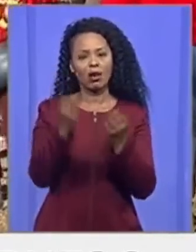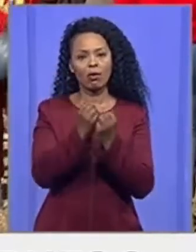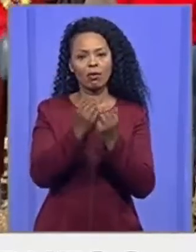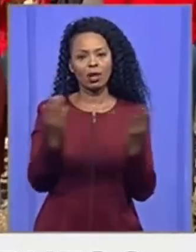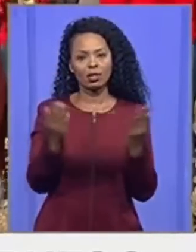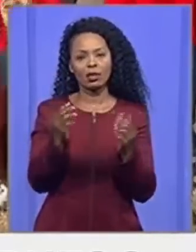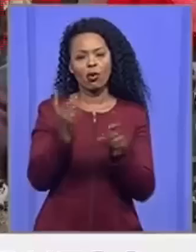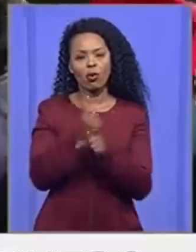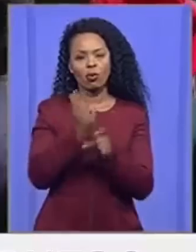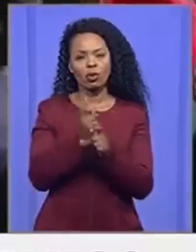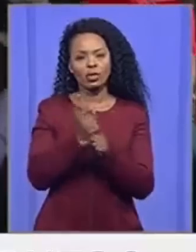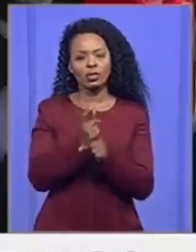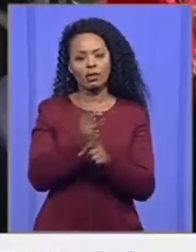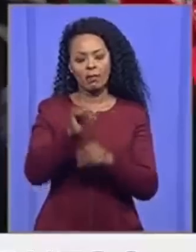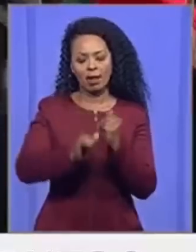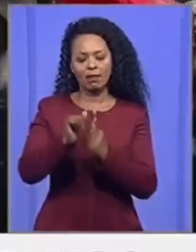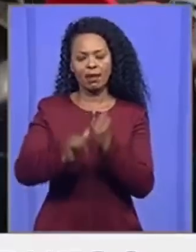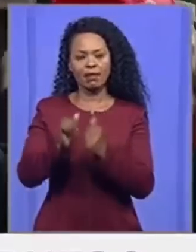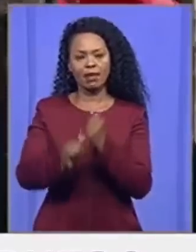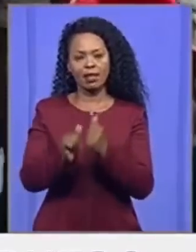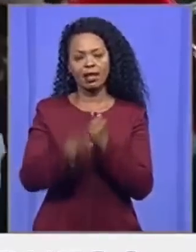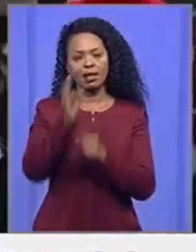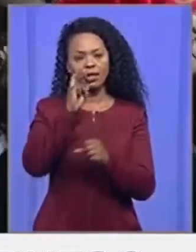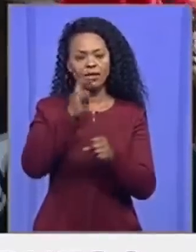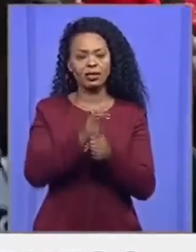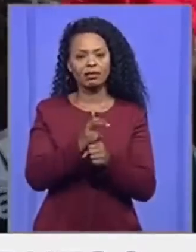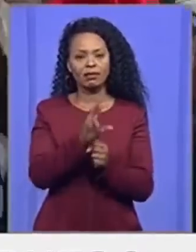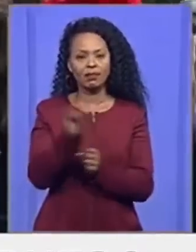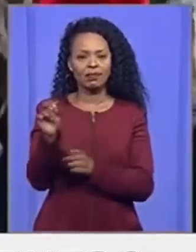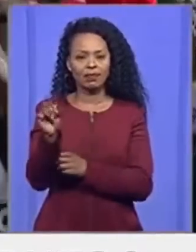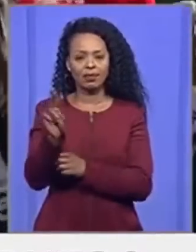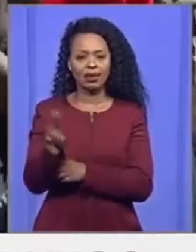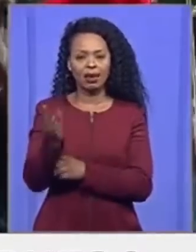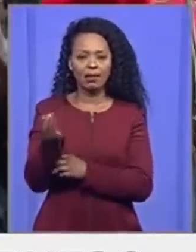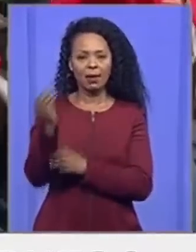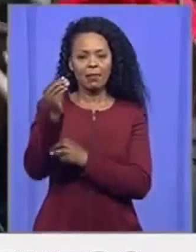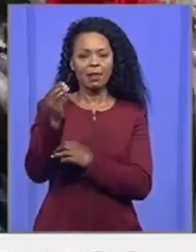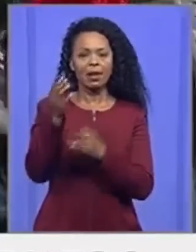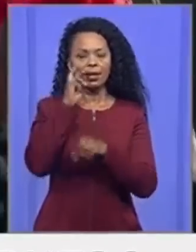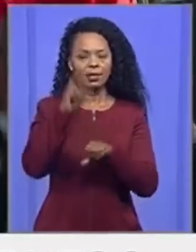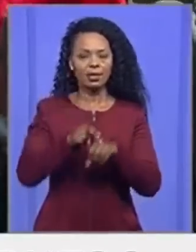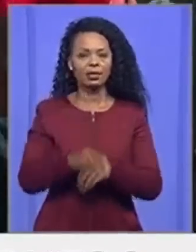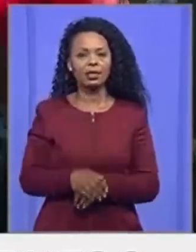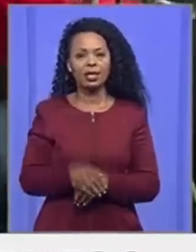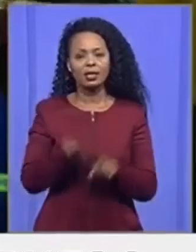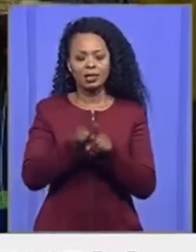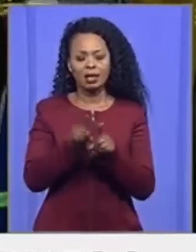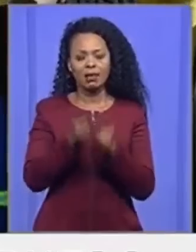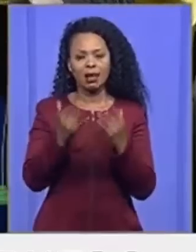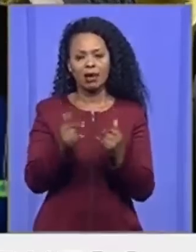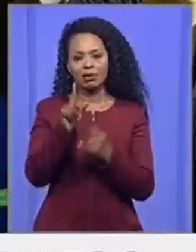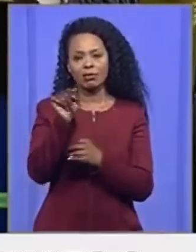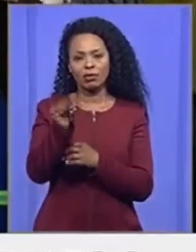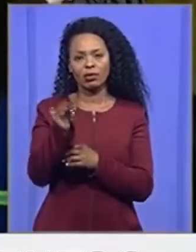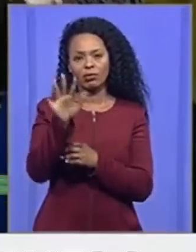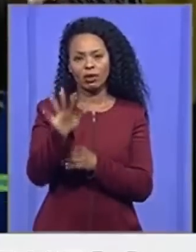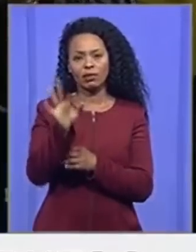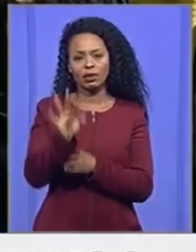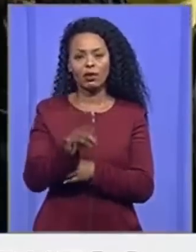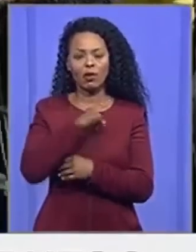13,200 ka kgwedi. Basebeletsi ba hlalosa ha ba keke ba phema maemo a ha jwale a bophelo ka moputso wa diranta